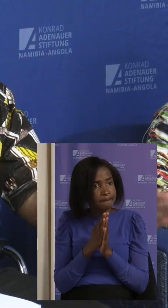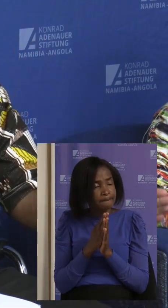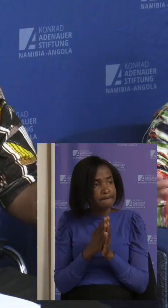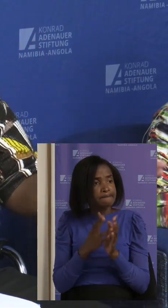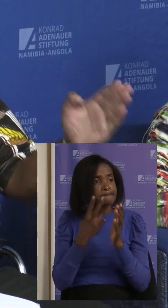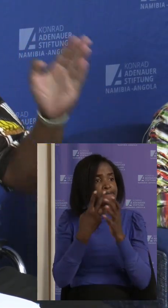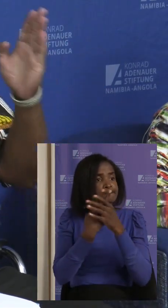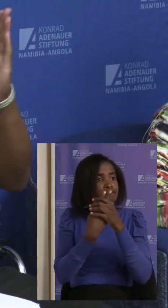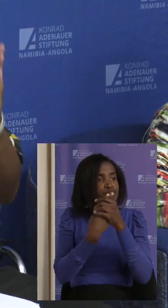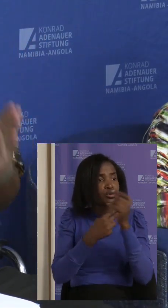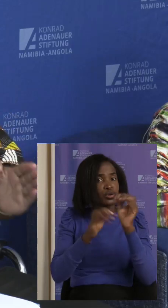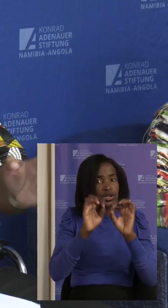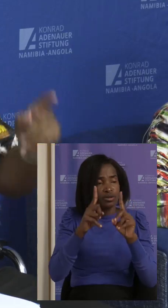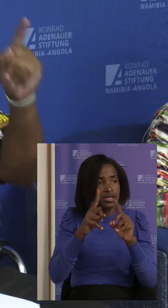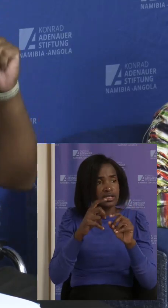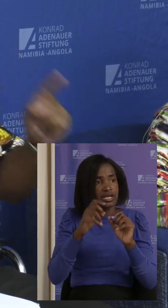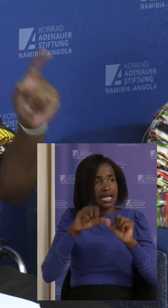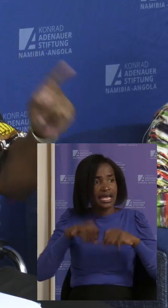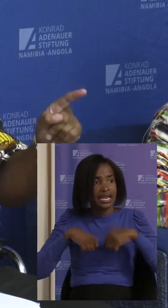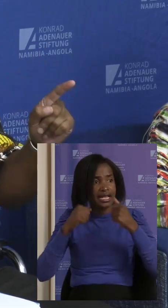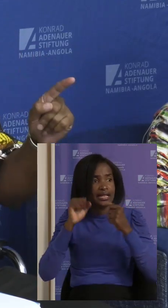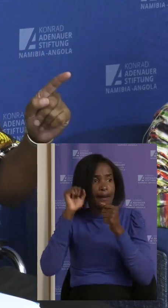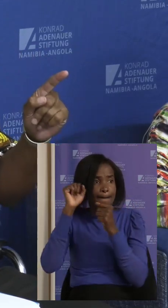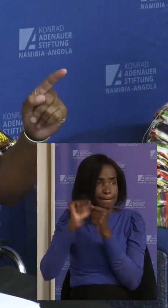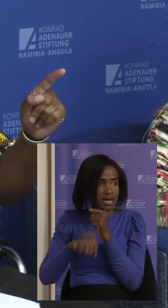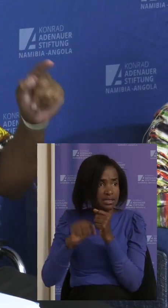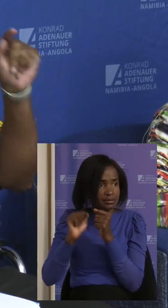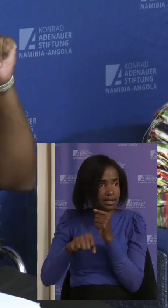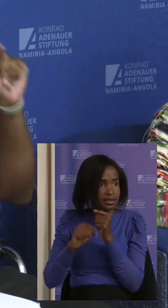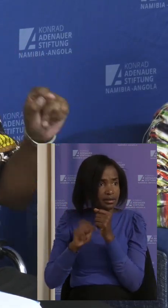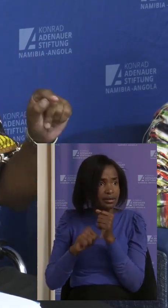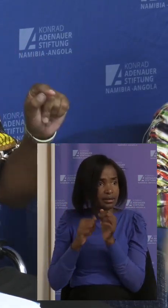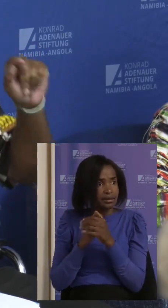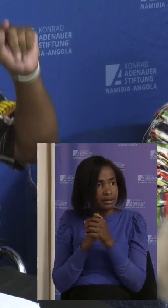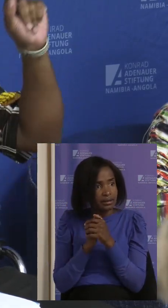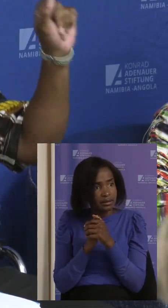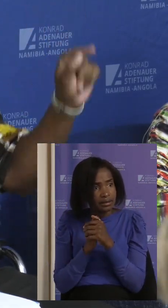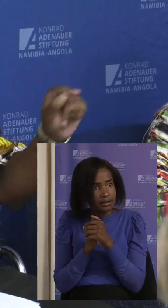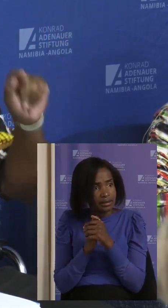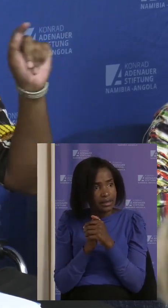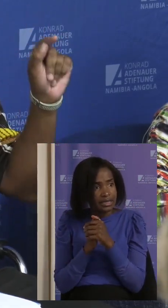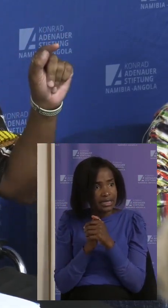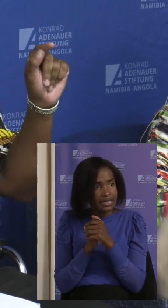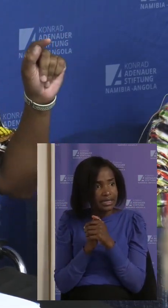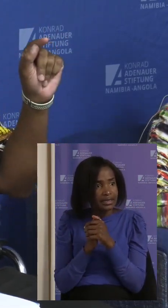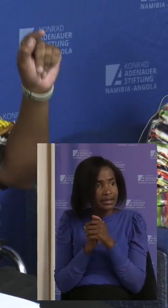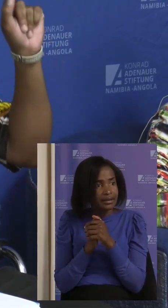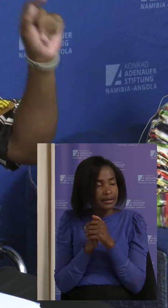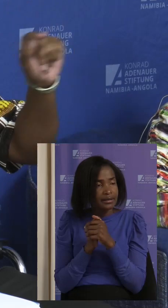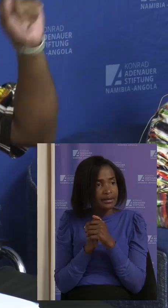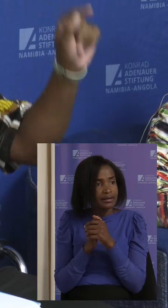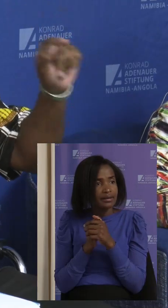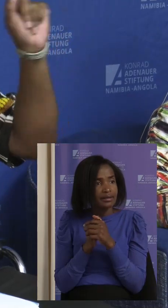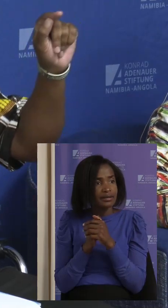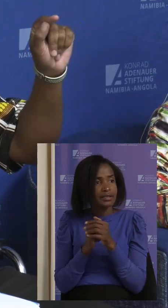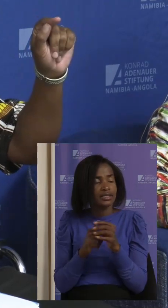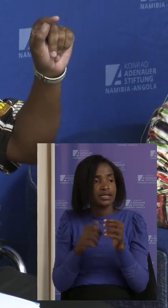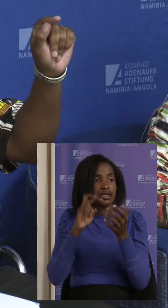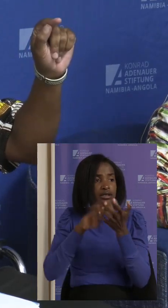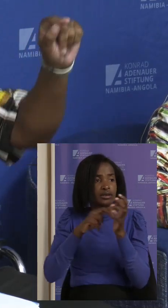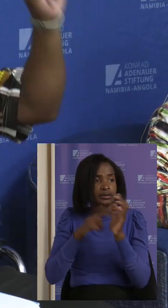Both education and health must be not regarded as expenses within the